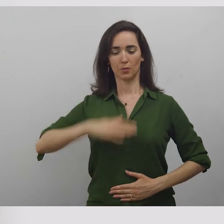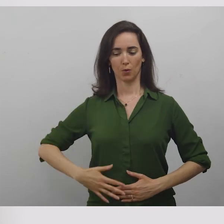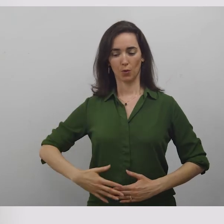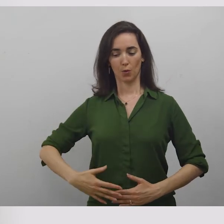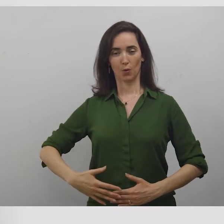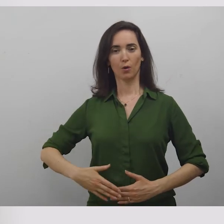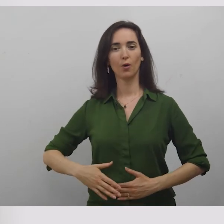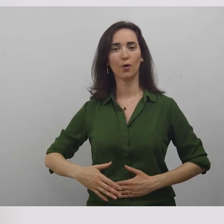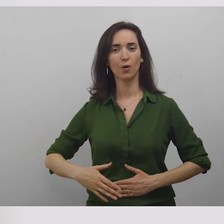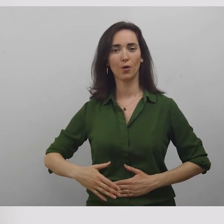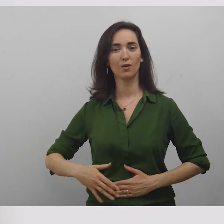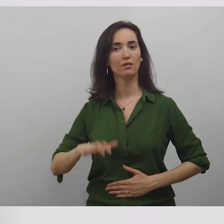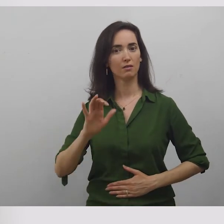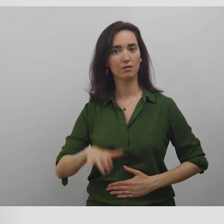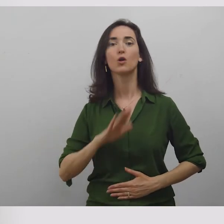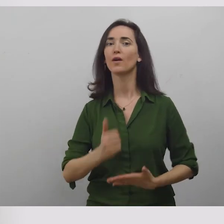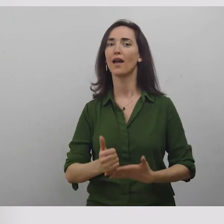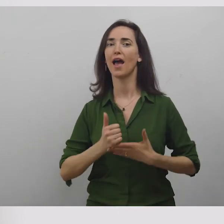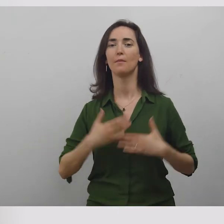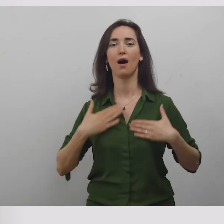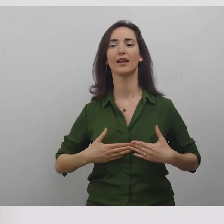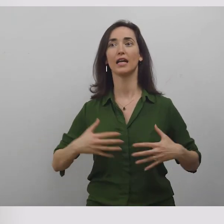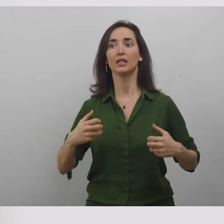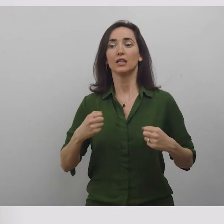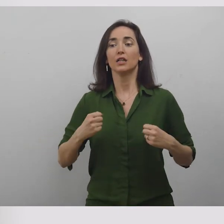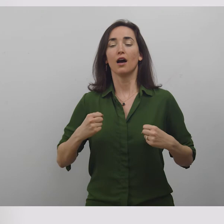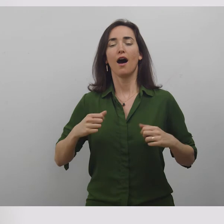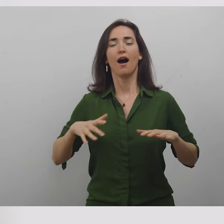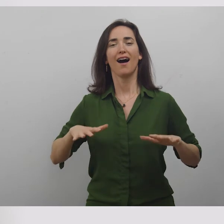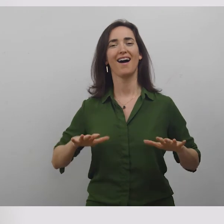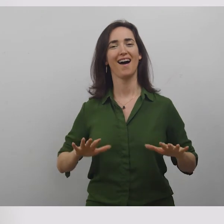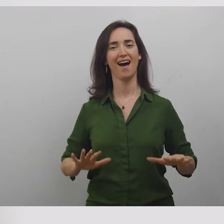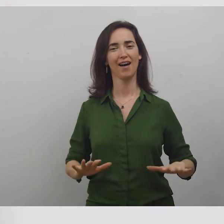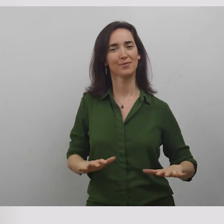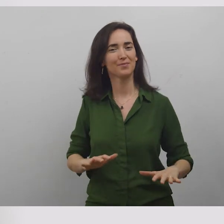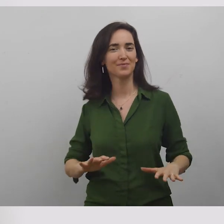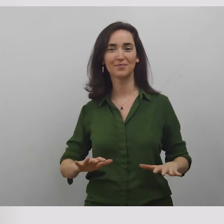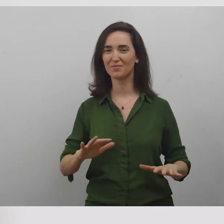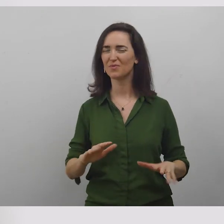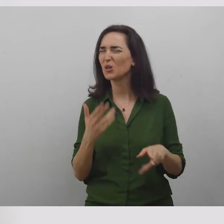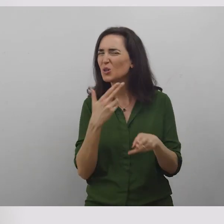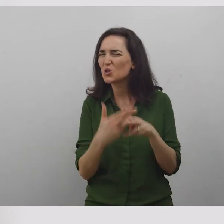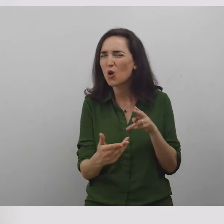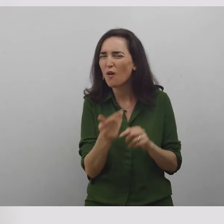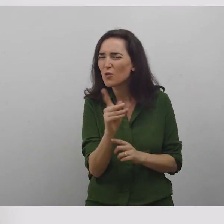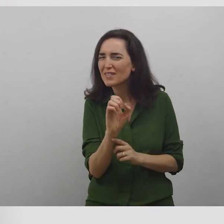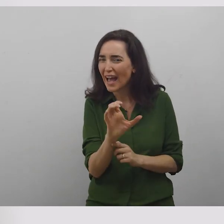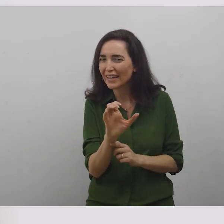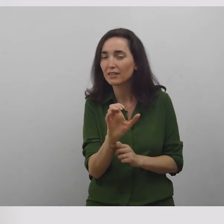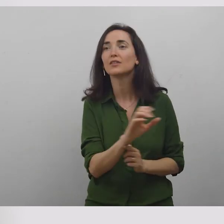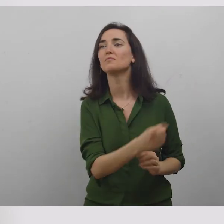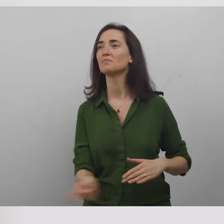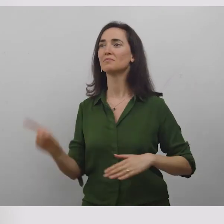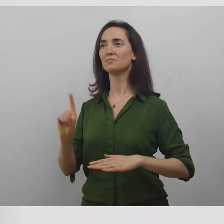breath. If you can do that, you're gonna get a lot more relaxation, a lot more oxygen moving around, and you can do this for a few seconds